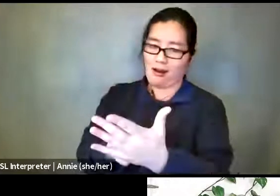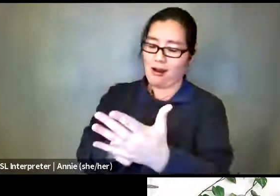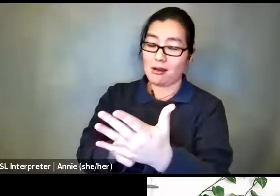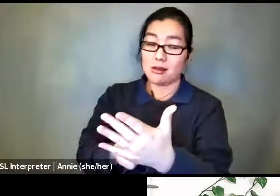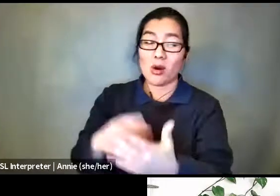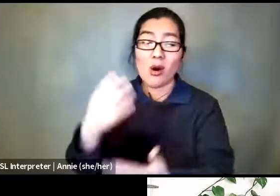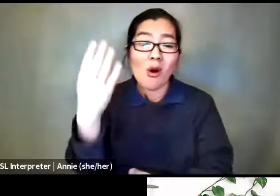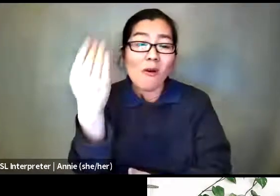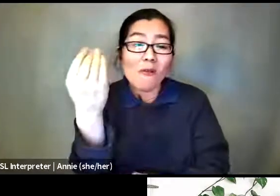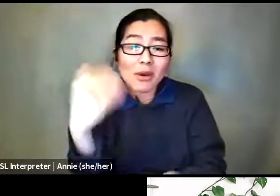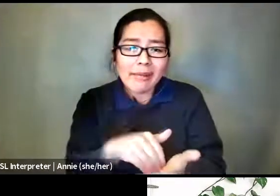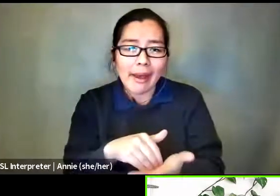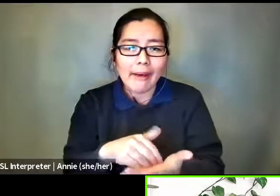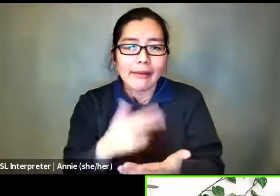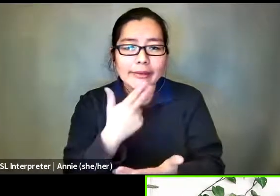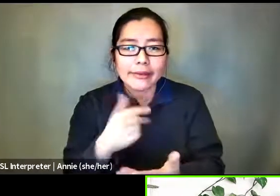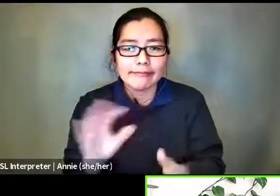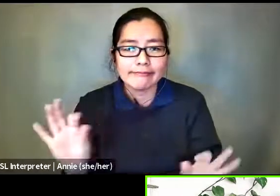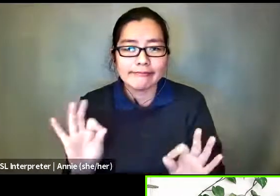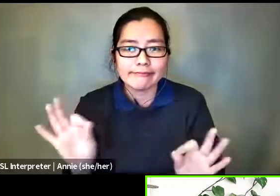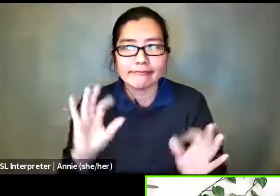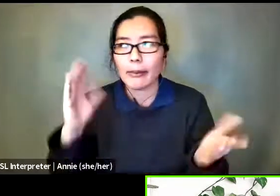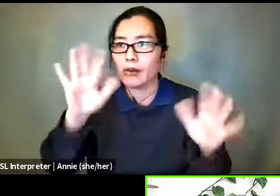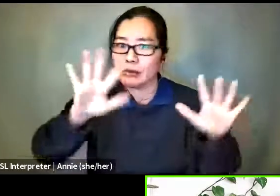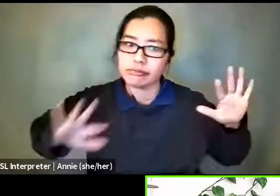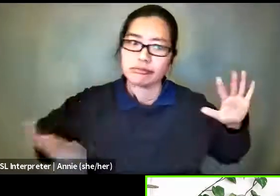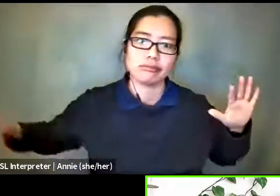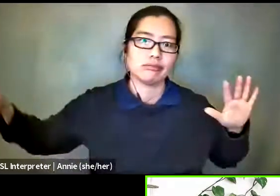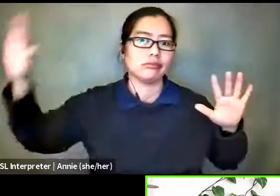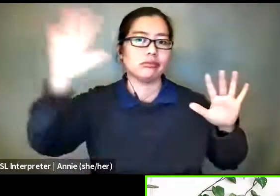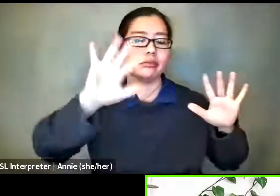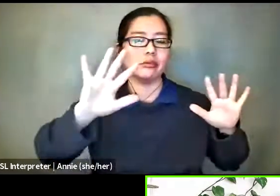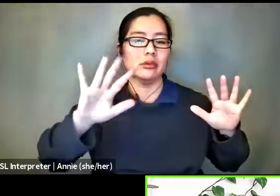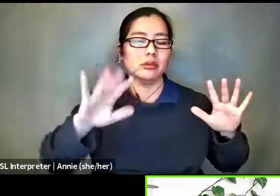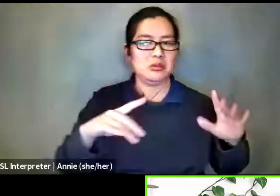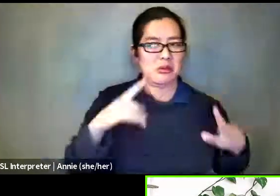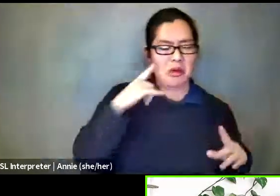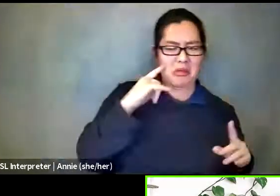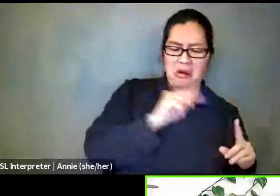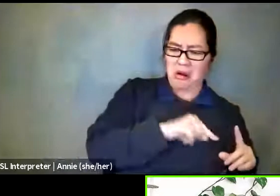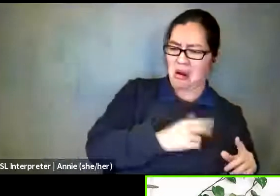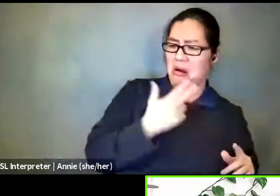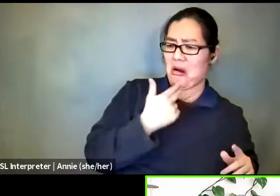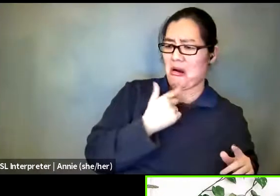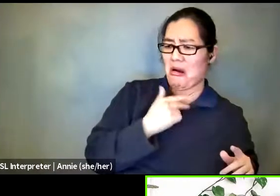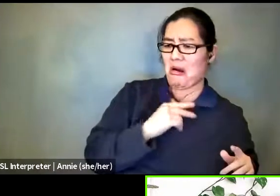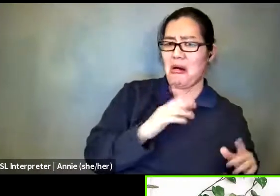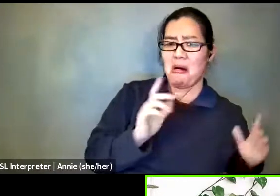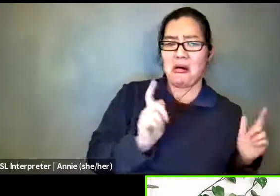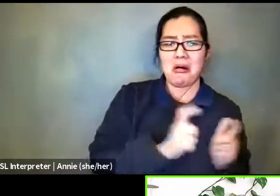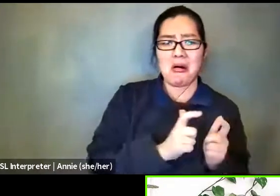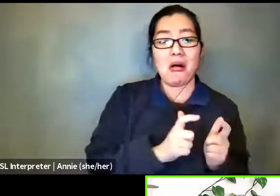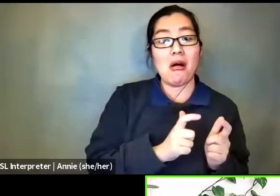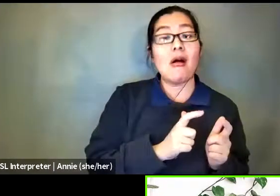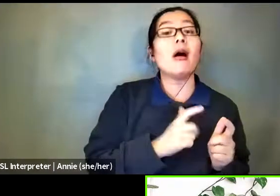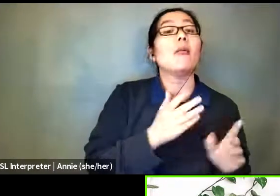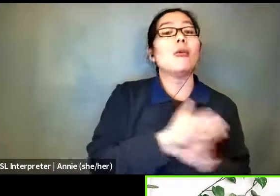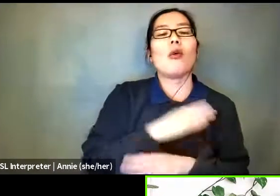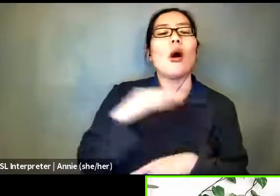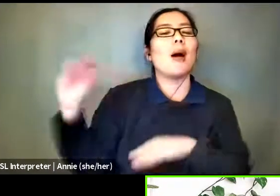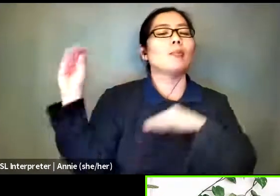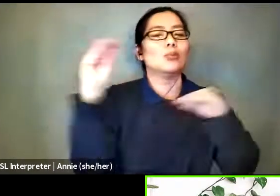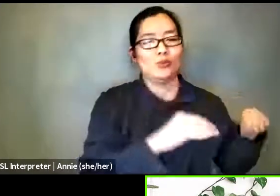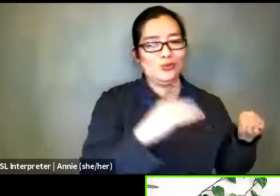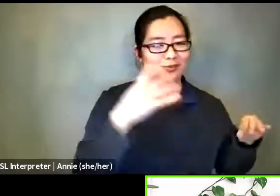14,000 isn't very much, but I thought that was a small number before I came to California. And I learned when I got